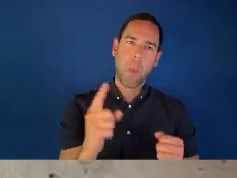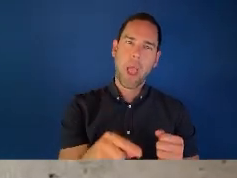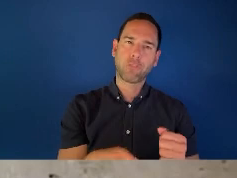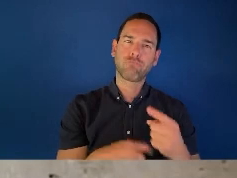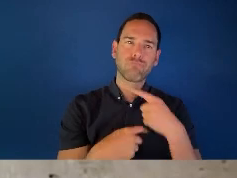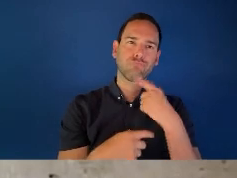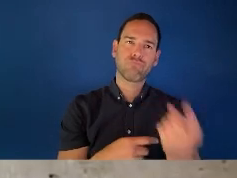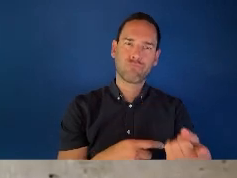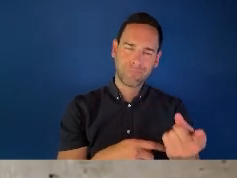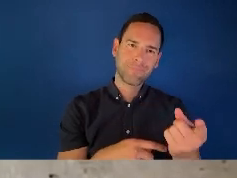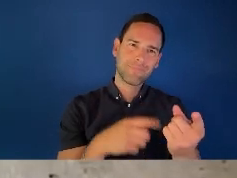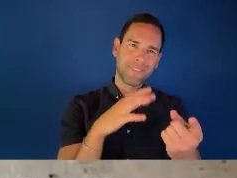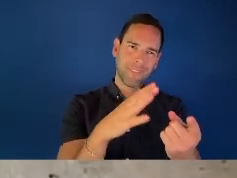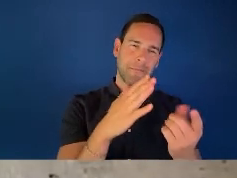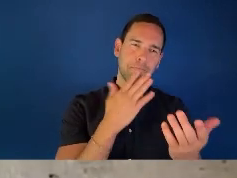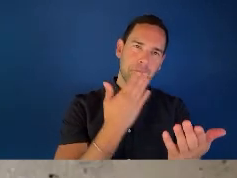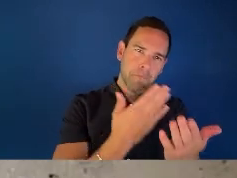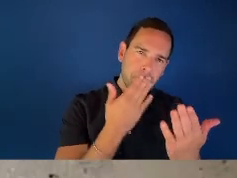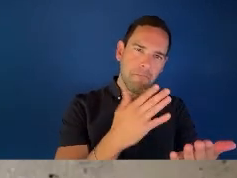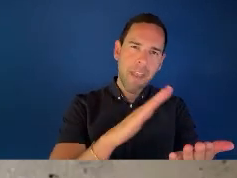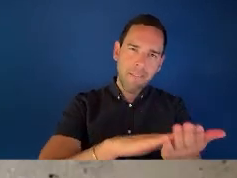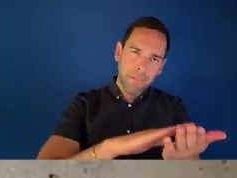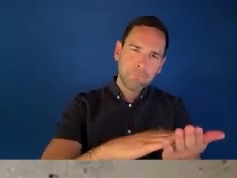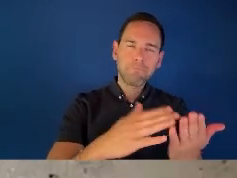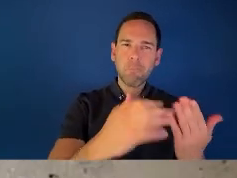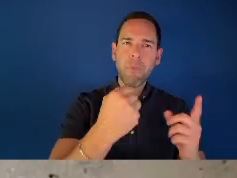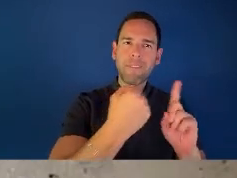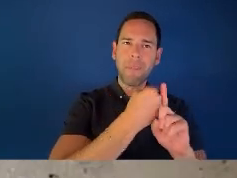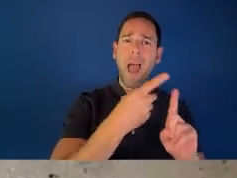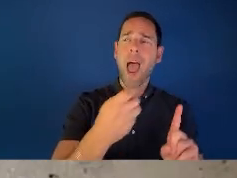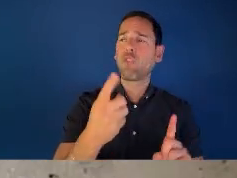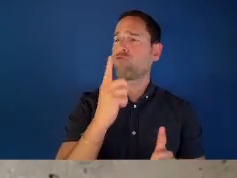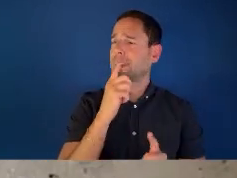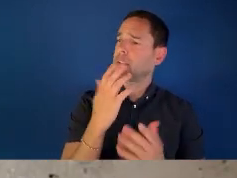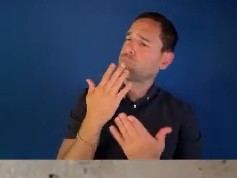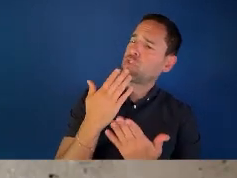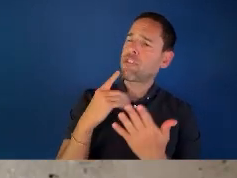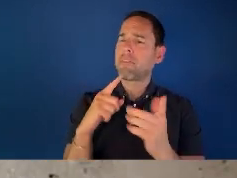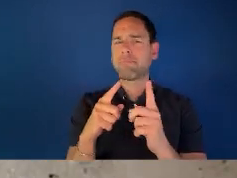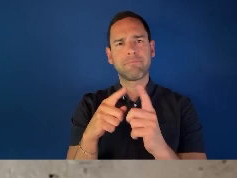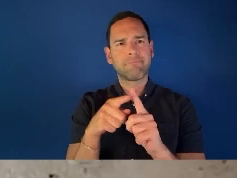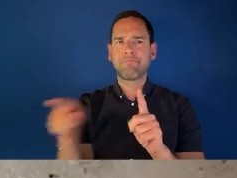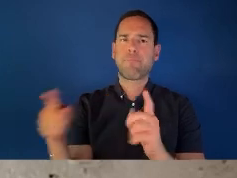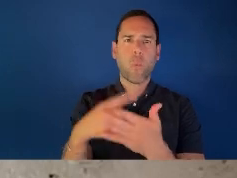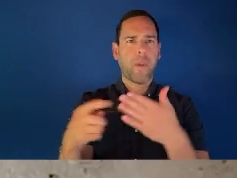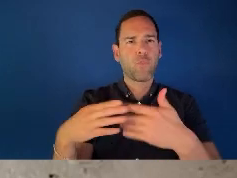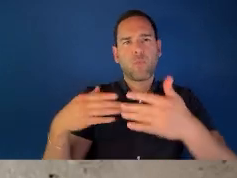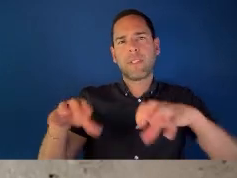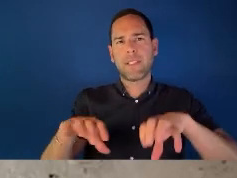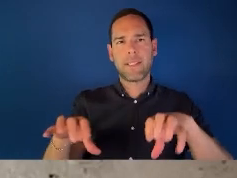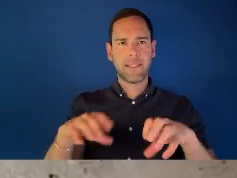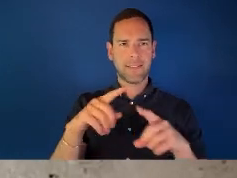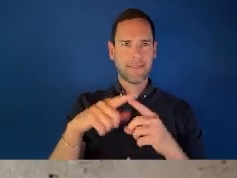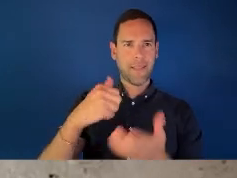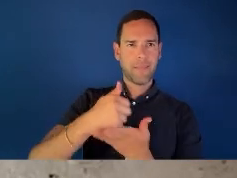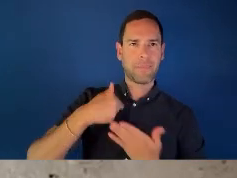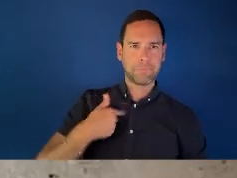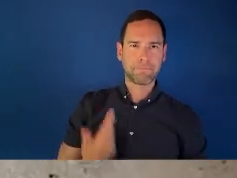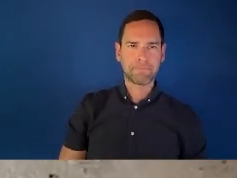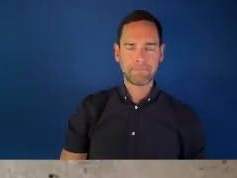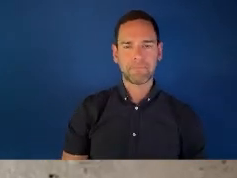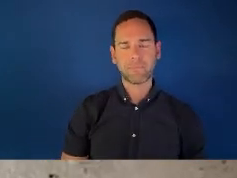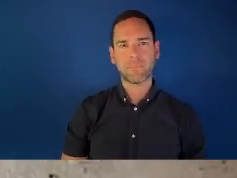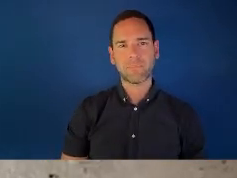just don't know. I do the work that I do largely because of, my own